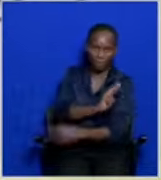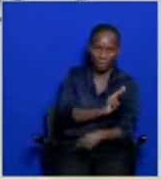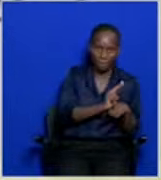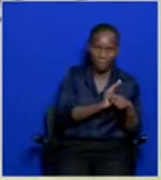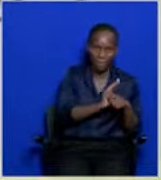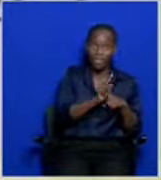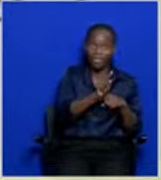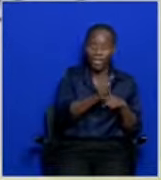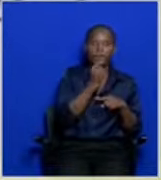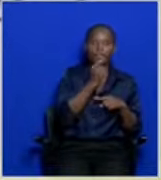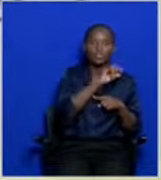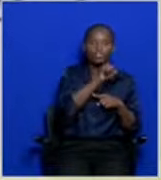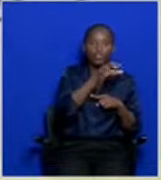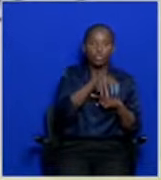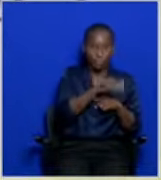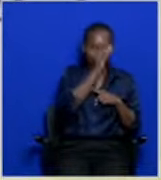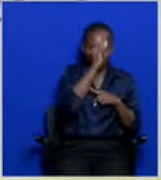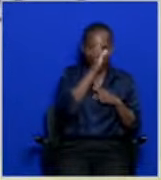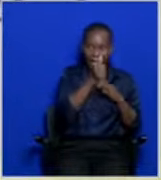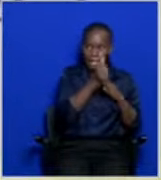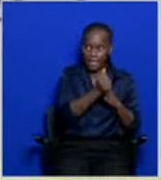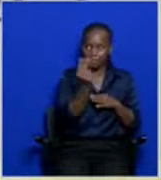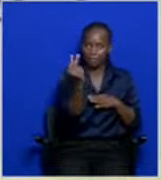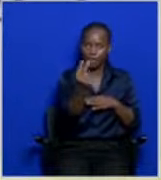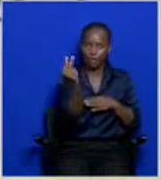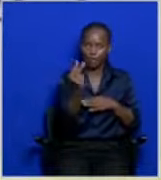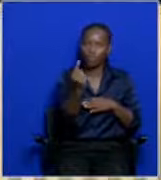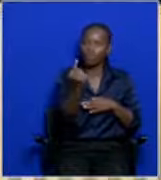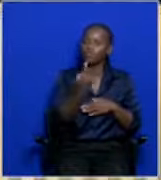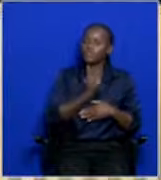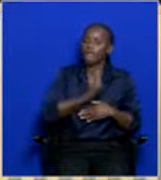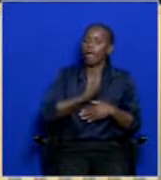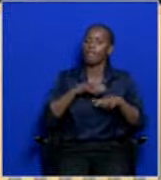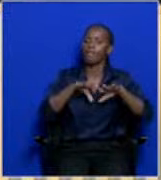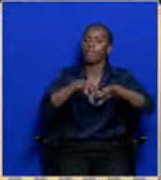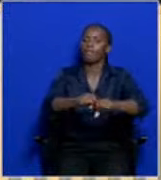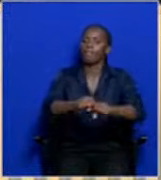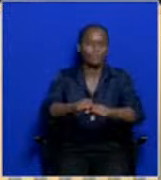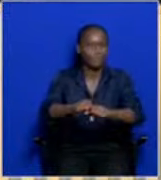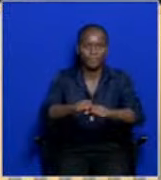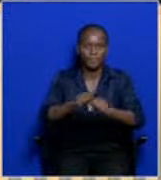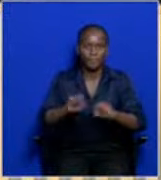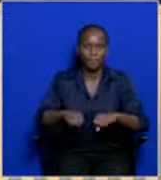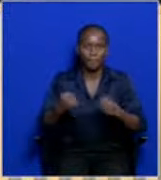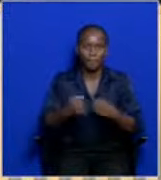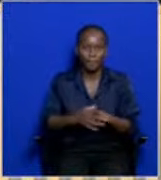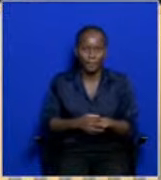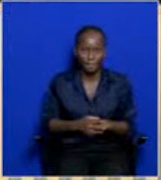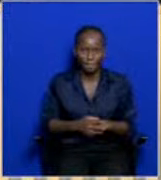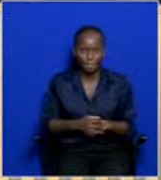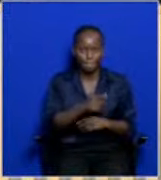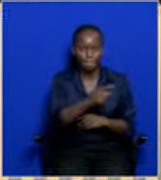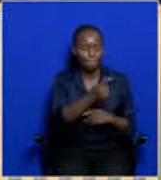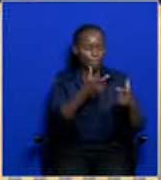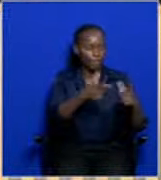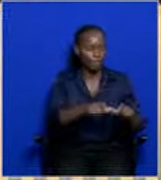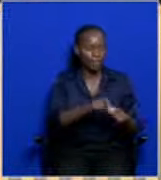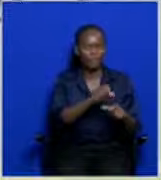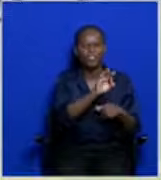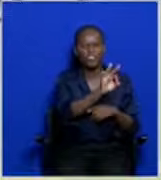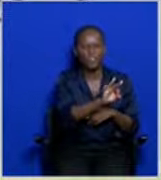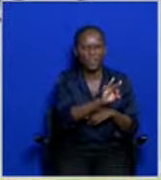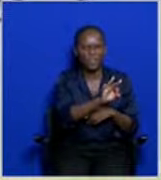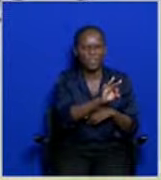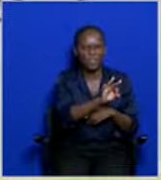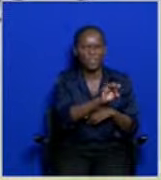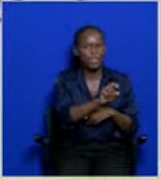So then at paragraph 3 of that statement, when he says we, it's not clear who the we is, went